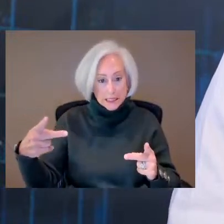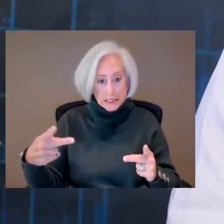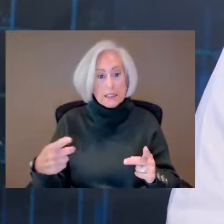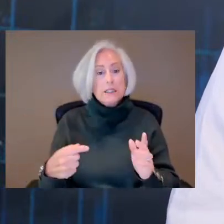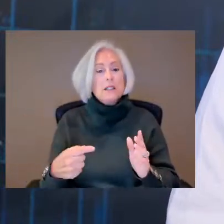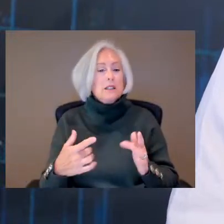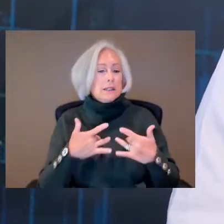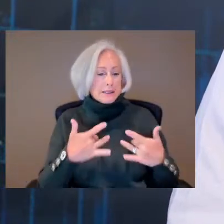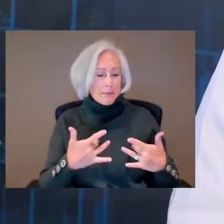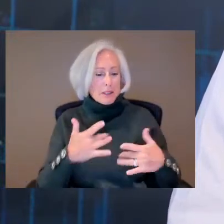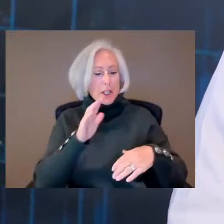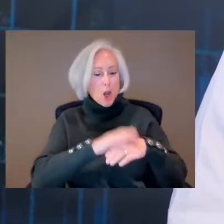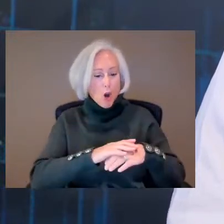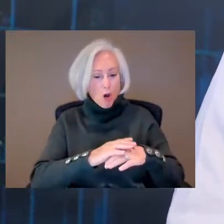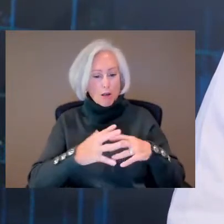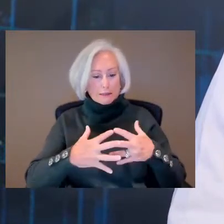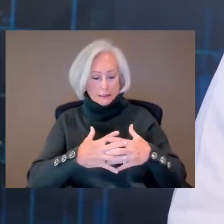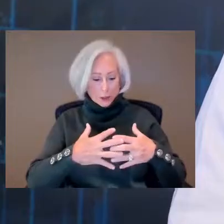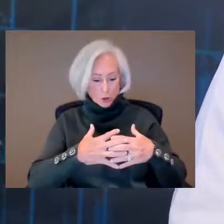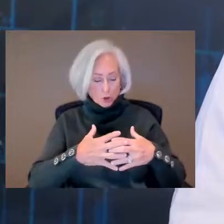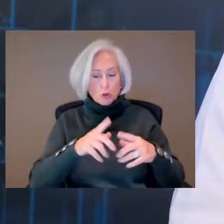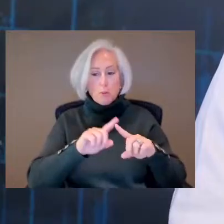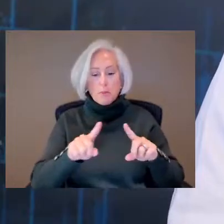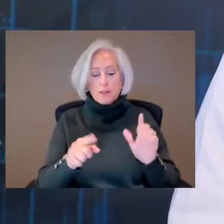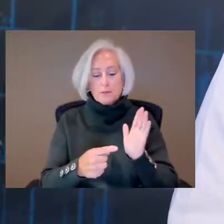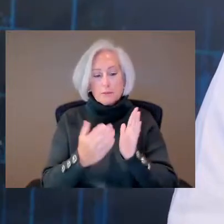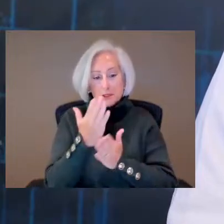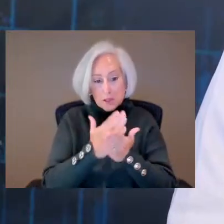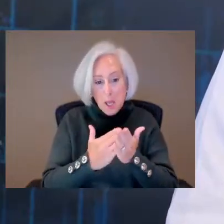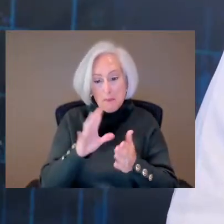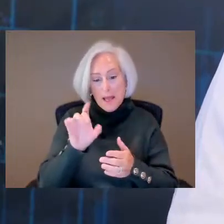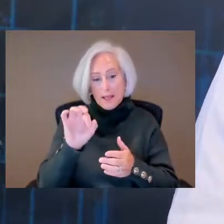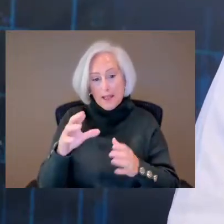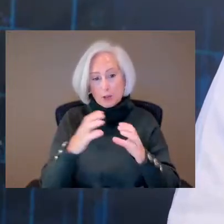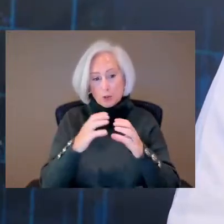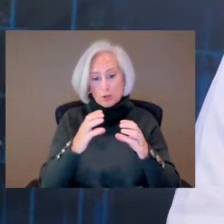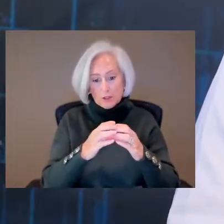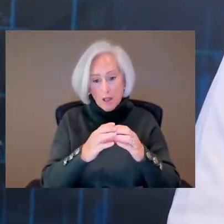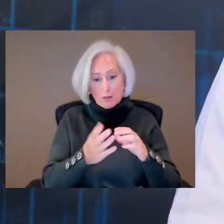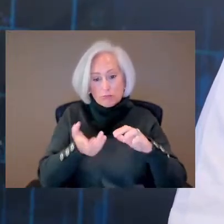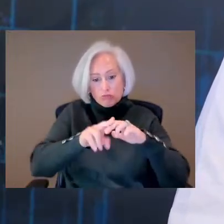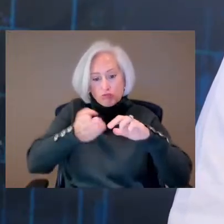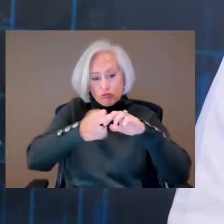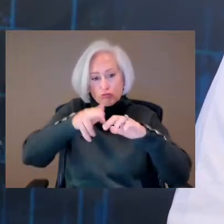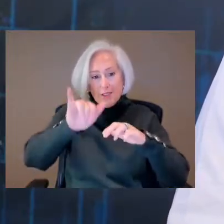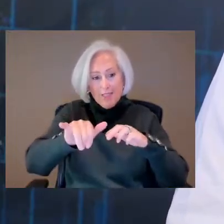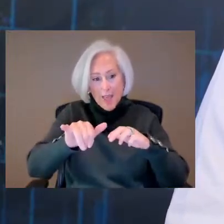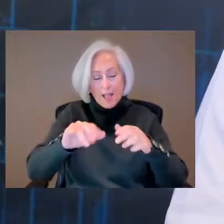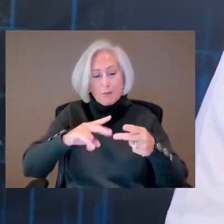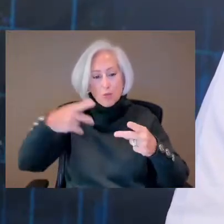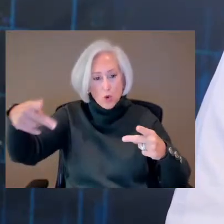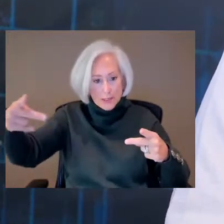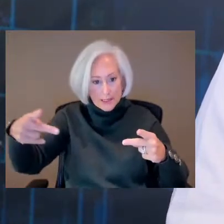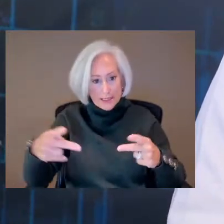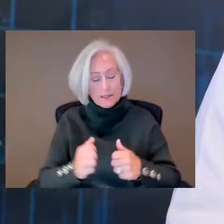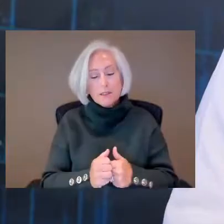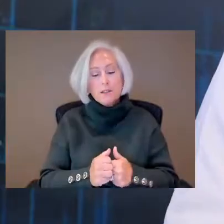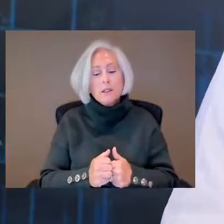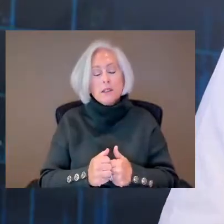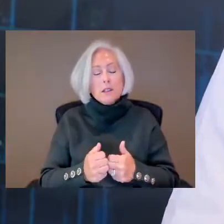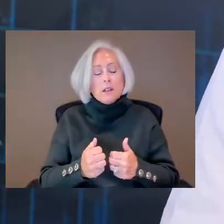cells. And as we initially meet, we look at all this information and then we get together as a team and we